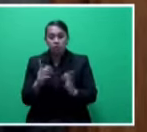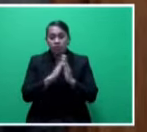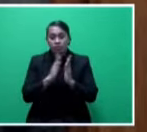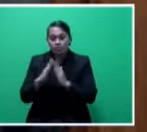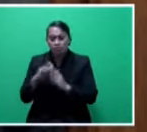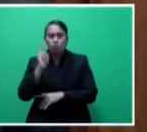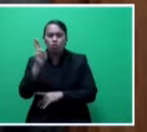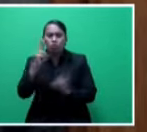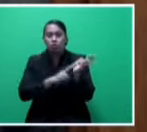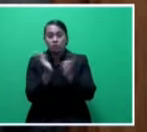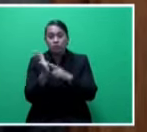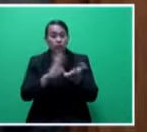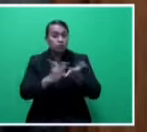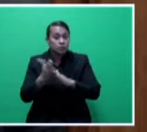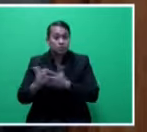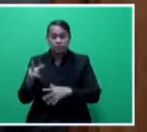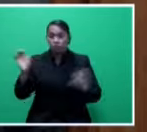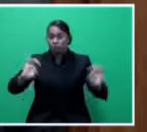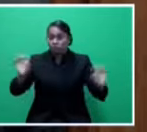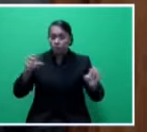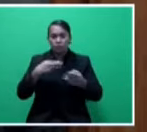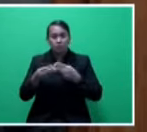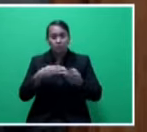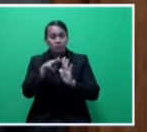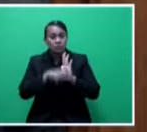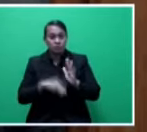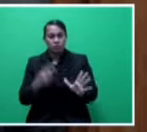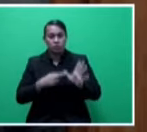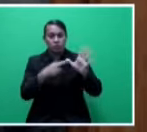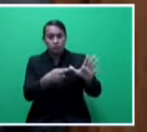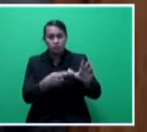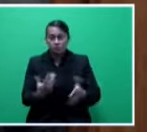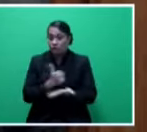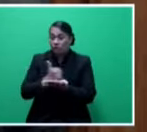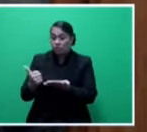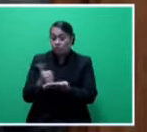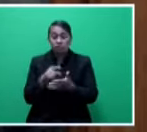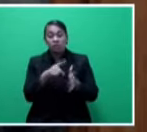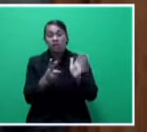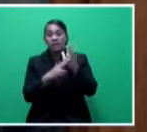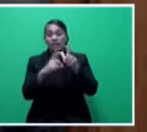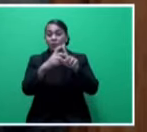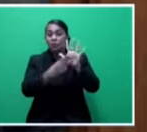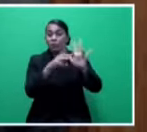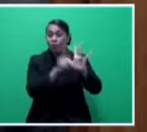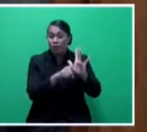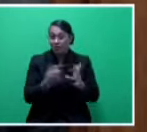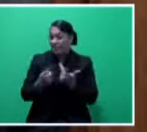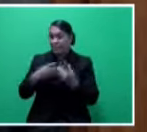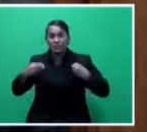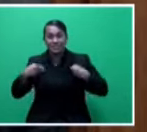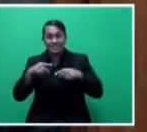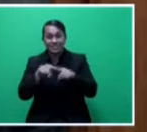emergency management and response authorities, such as the NDMO, industries, businesses, and coastal tourism. With